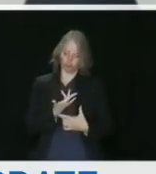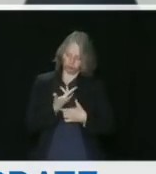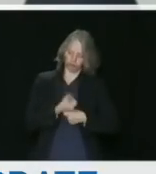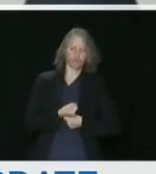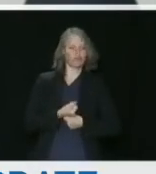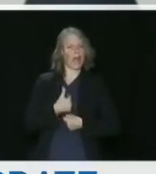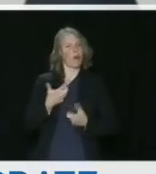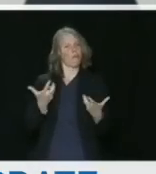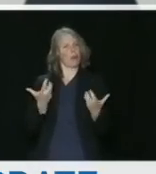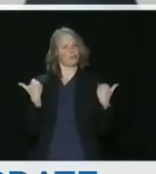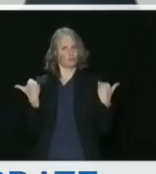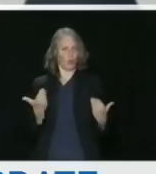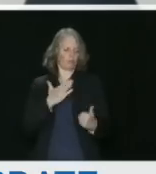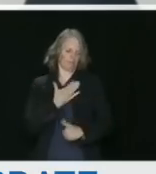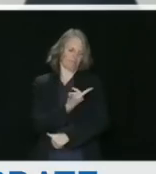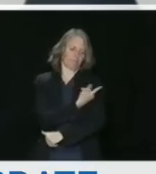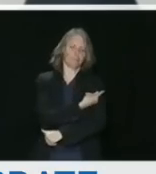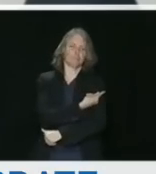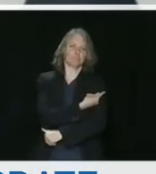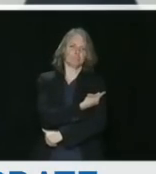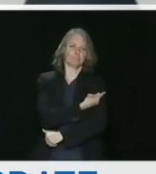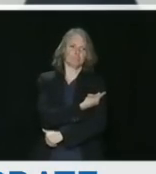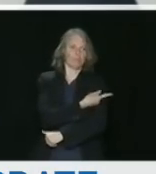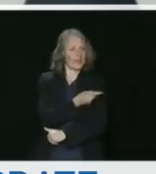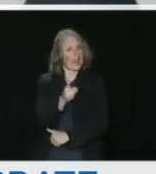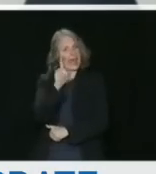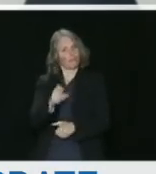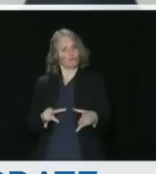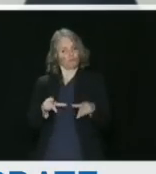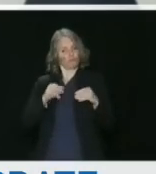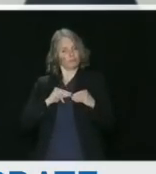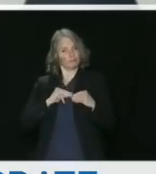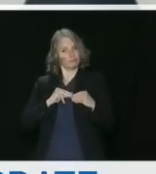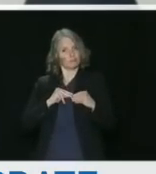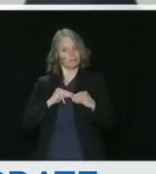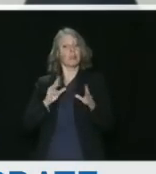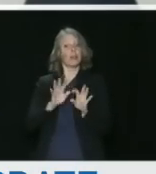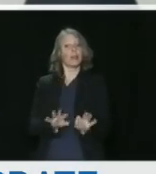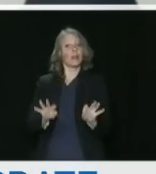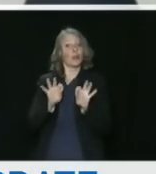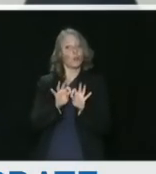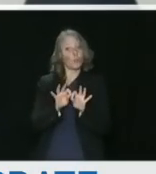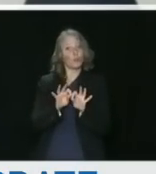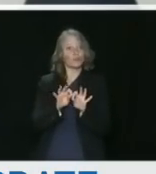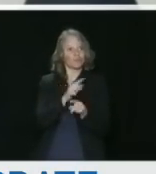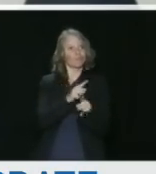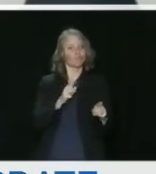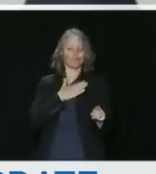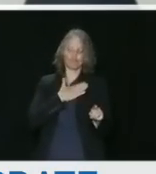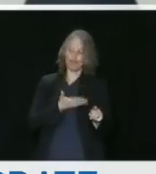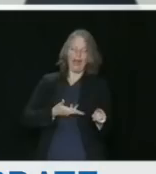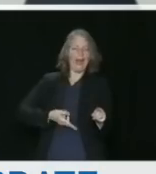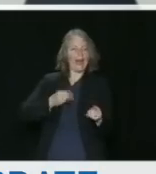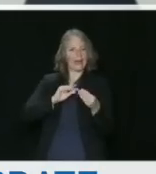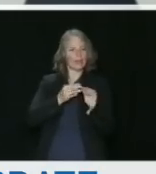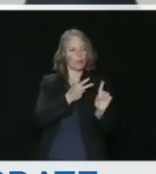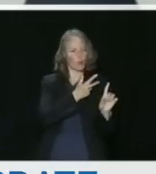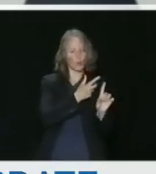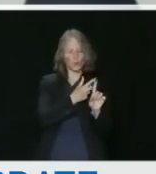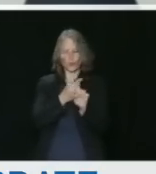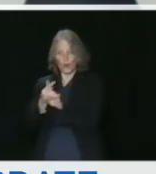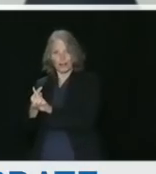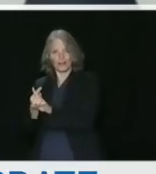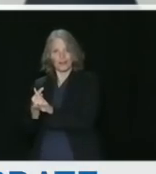vaccination amongst Canadians, because it's important to have a very high rate of vaccination in